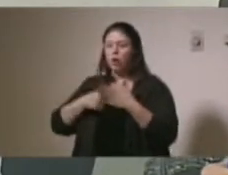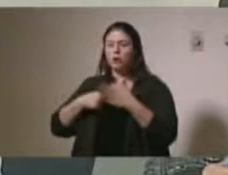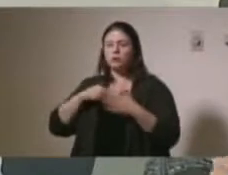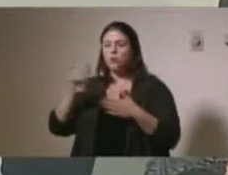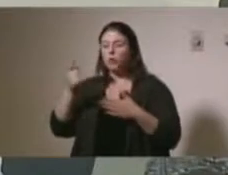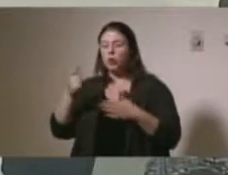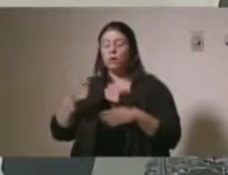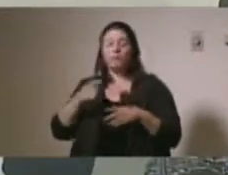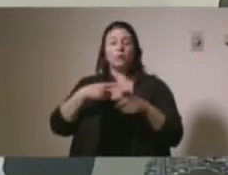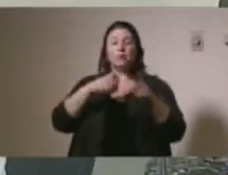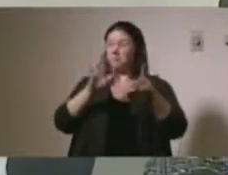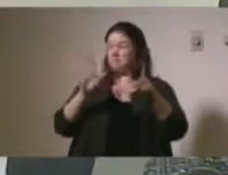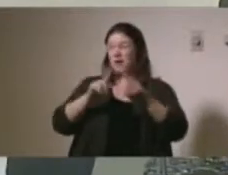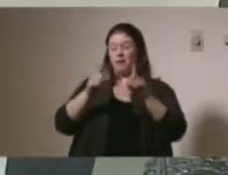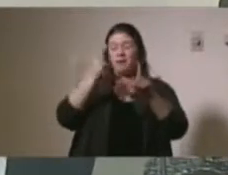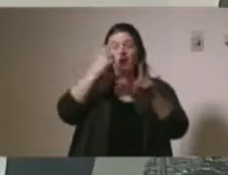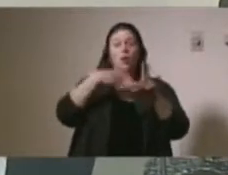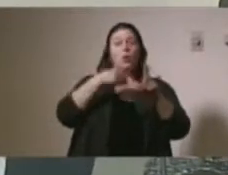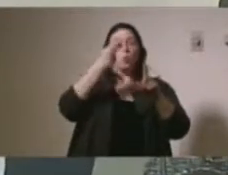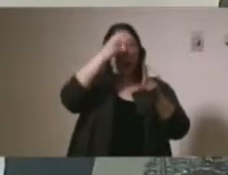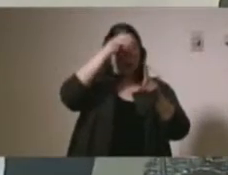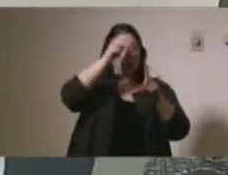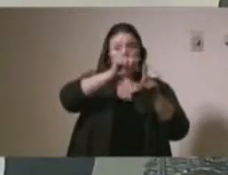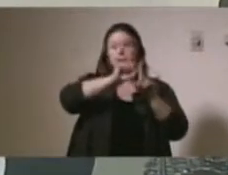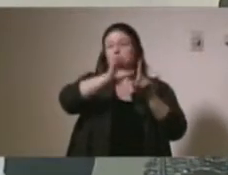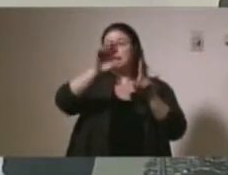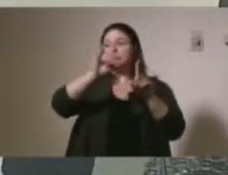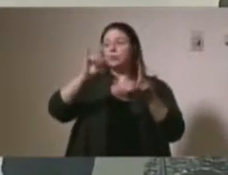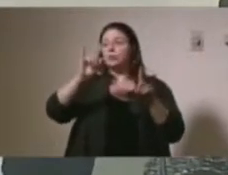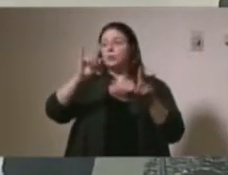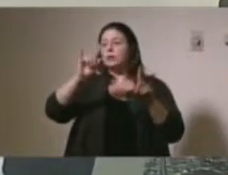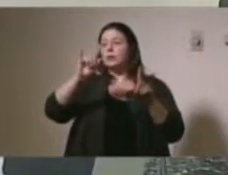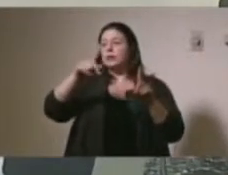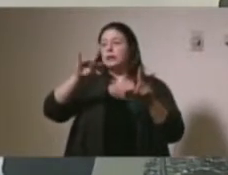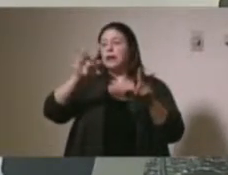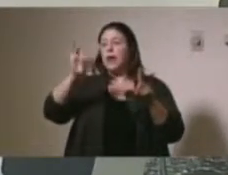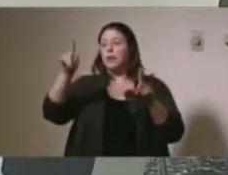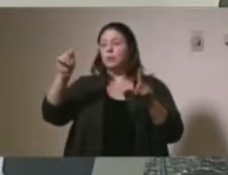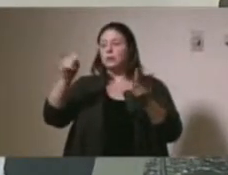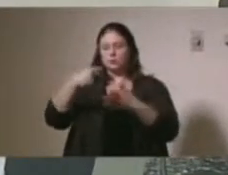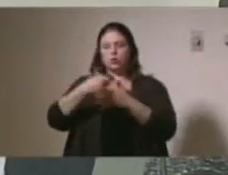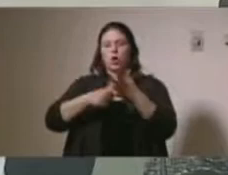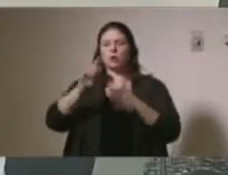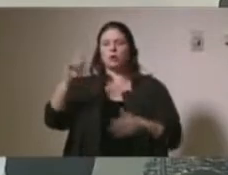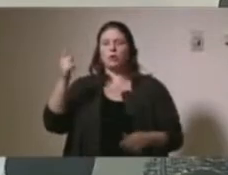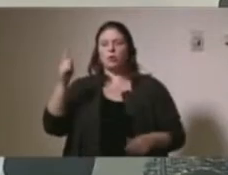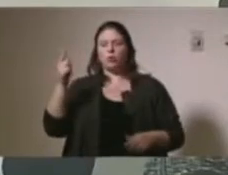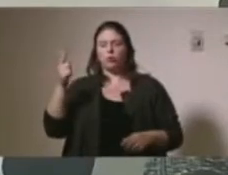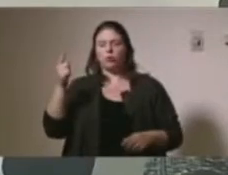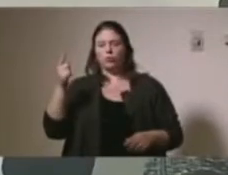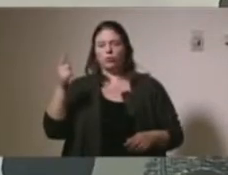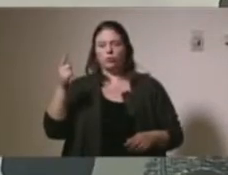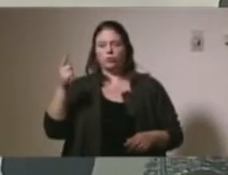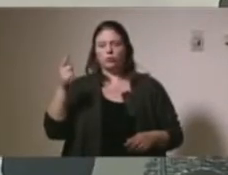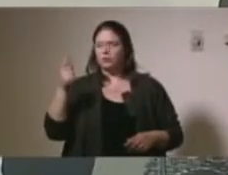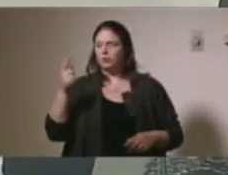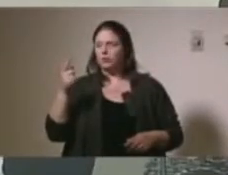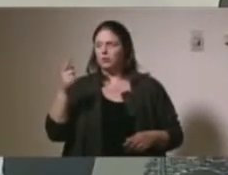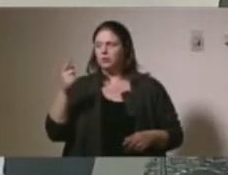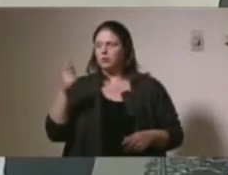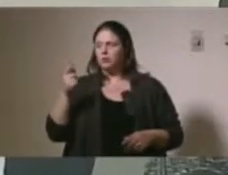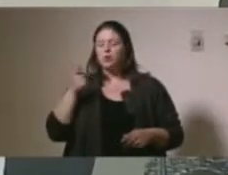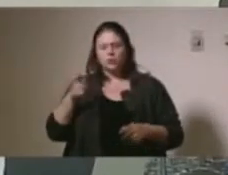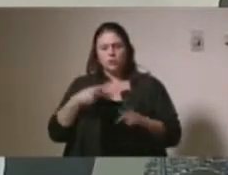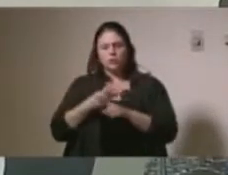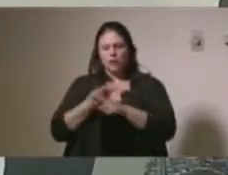from Whitehorse to Iqaluit, going to cost me $1. These are the types of services that are absolutely